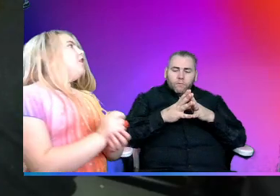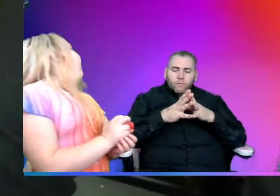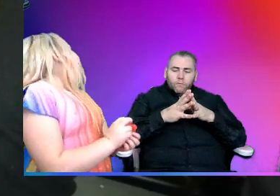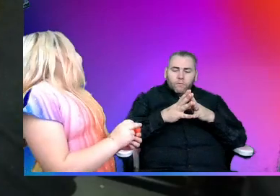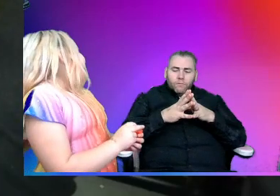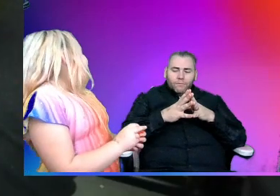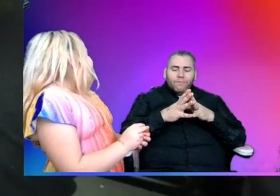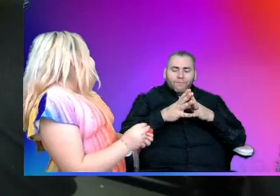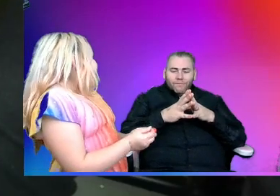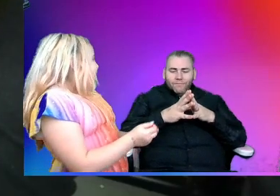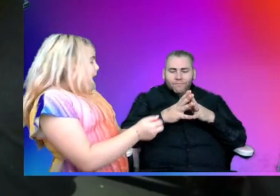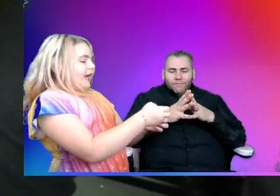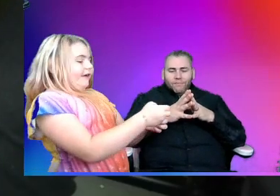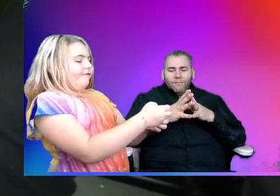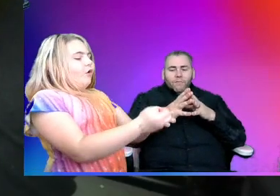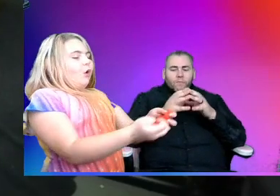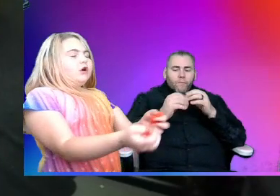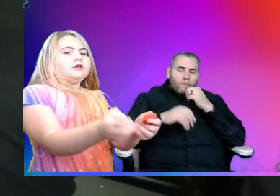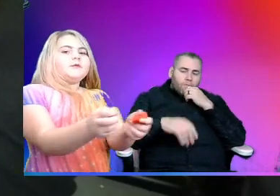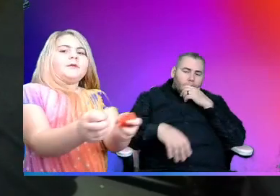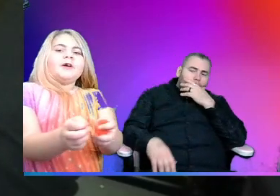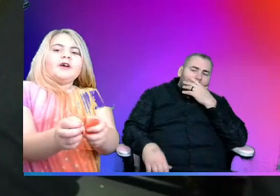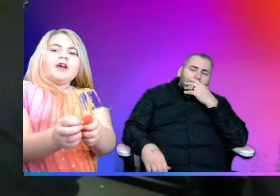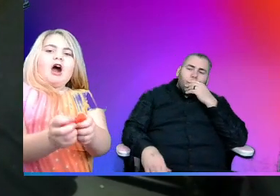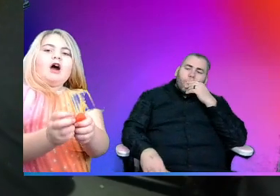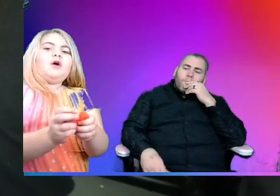four. I have four